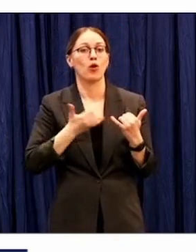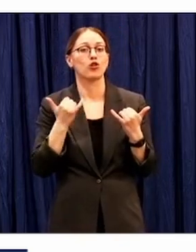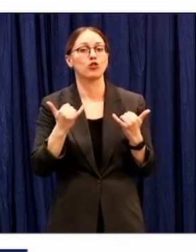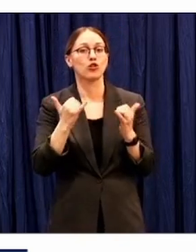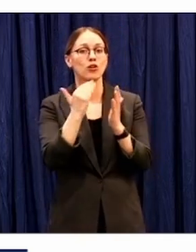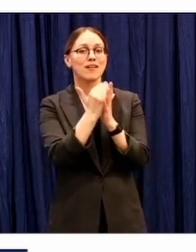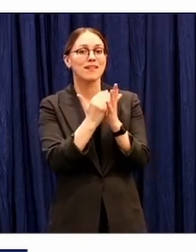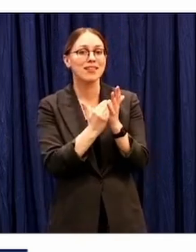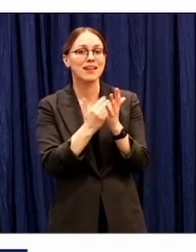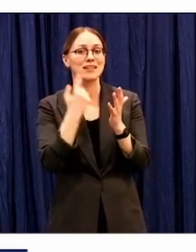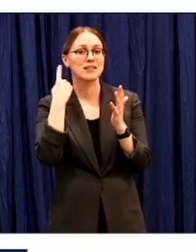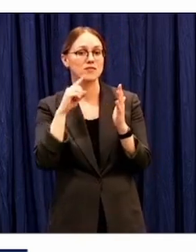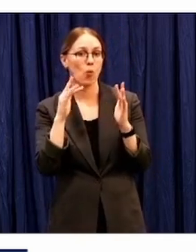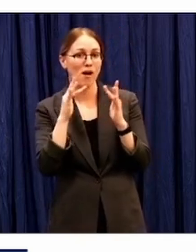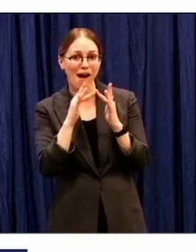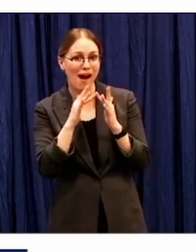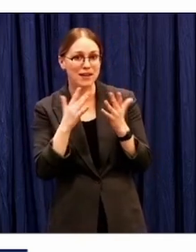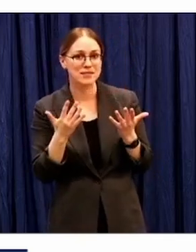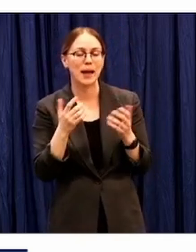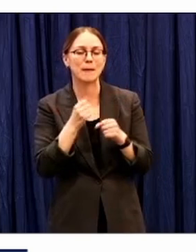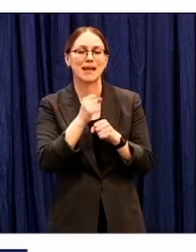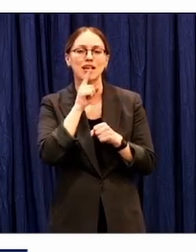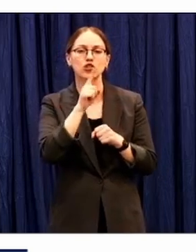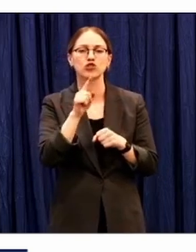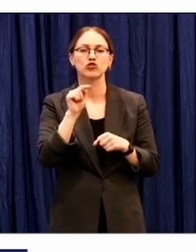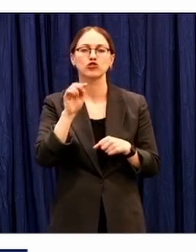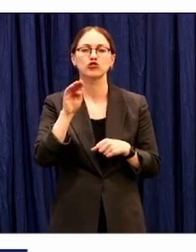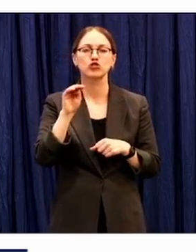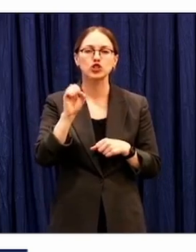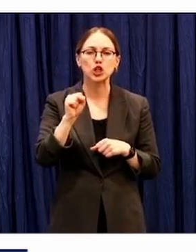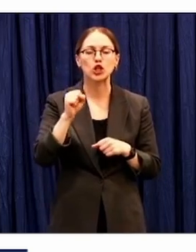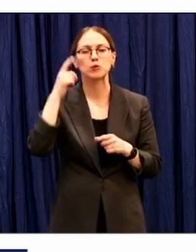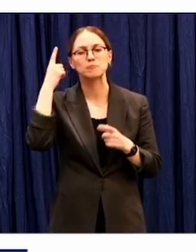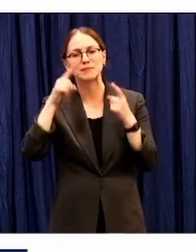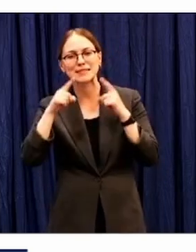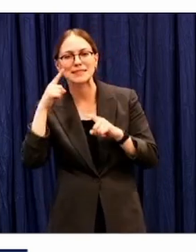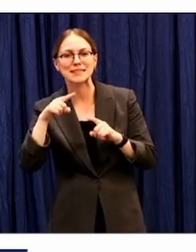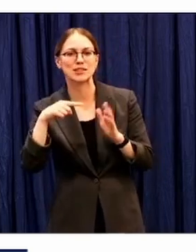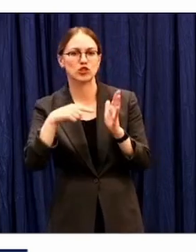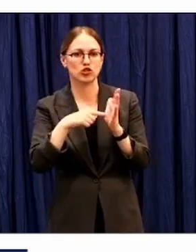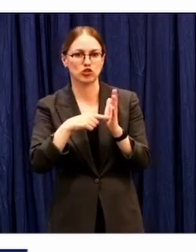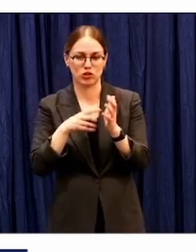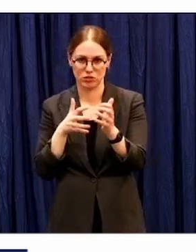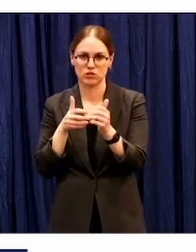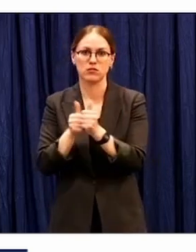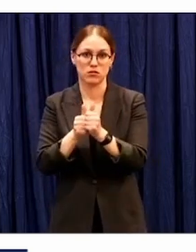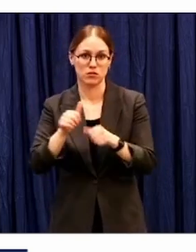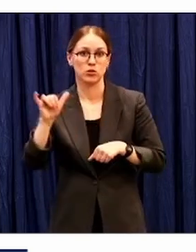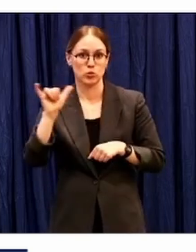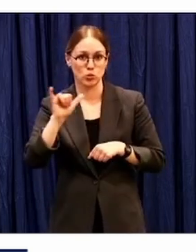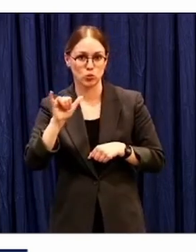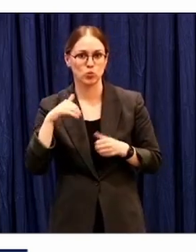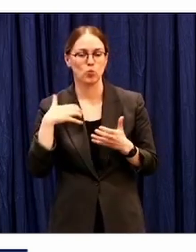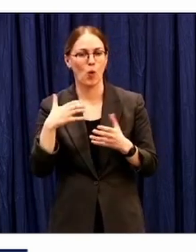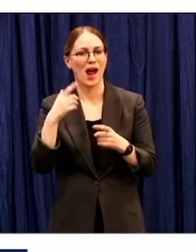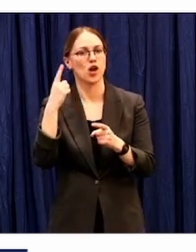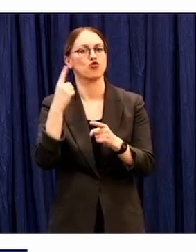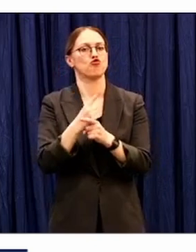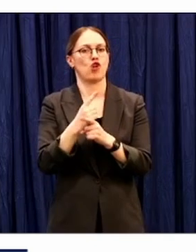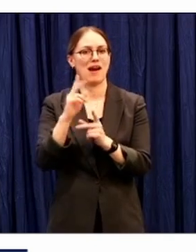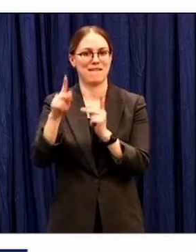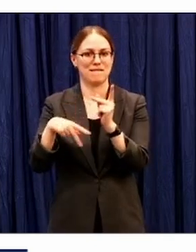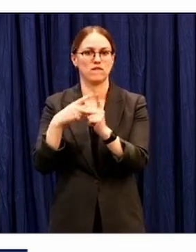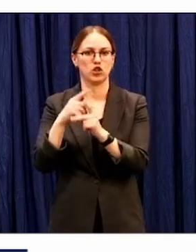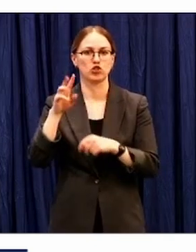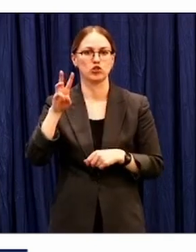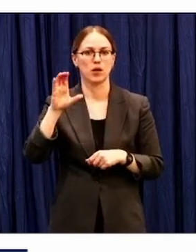for contracts is to make sure our terms and conditions in our existing and our new contract language reference the correct version of